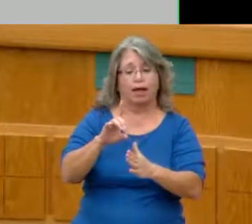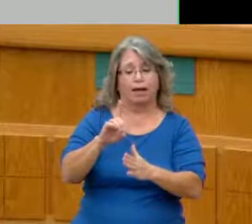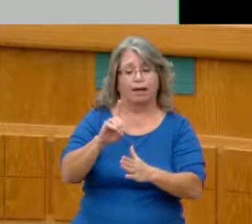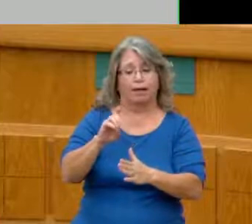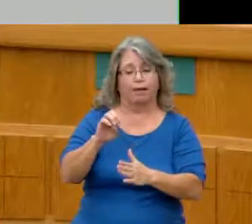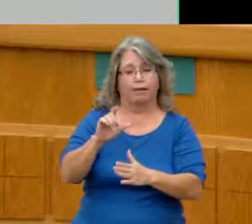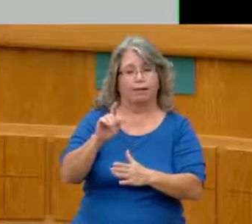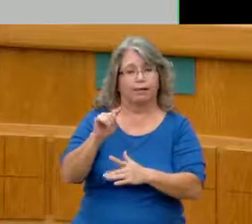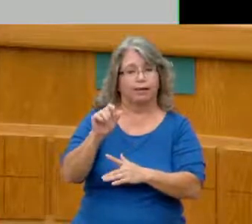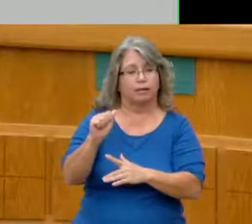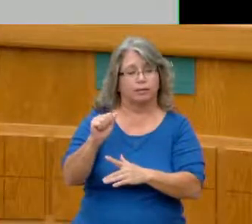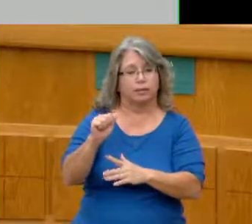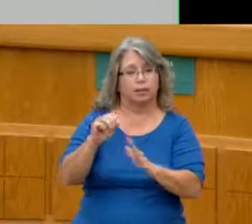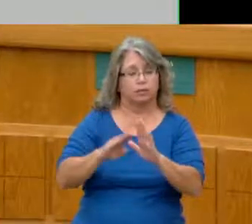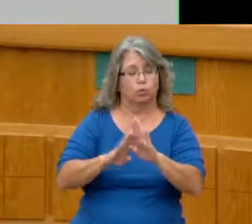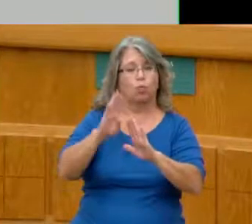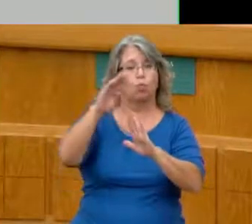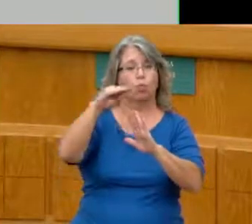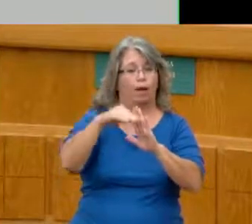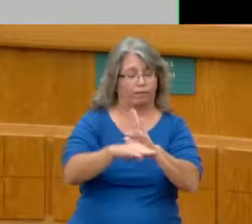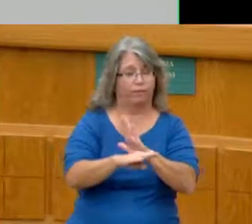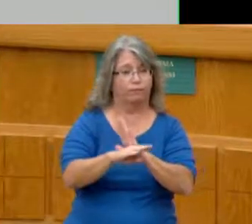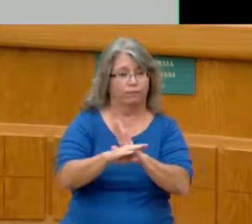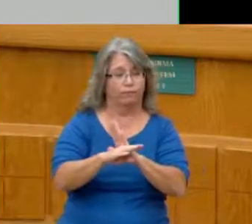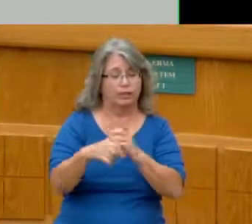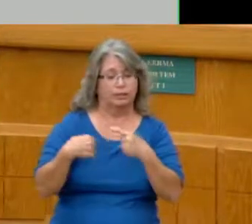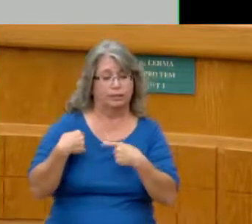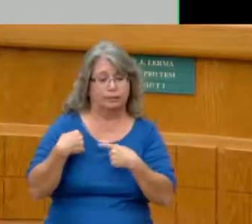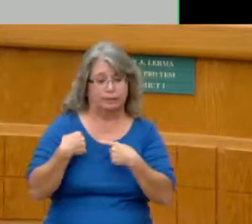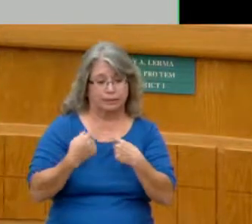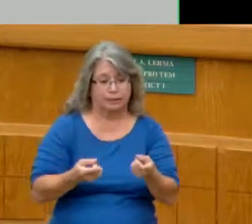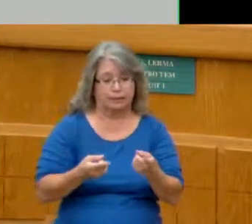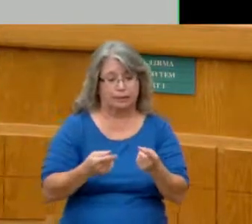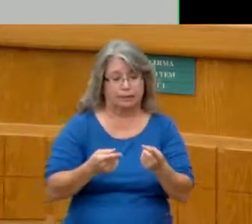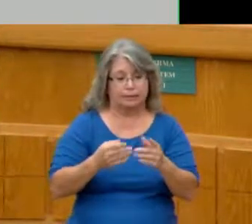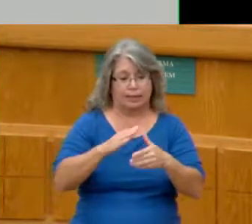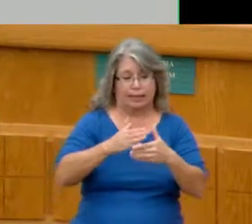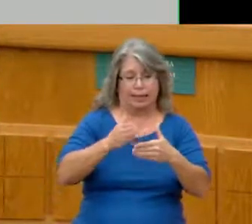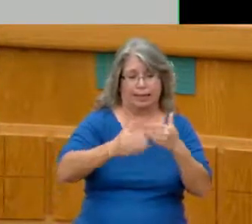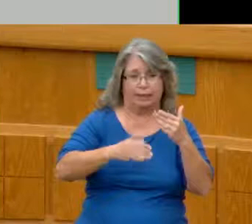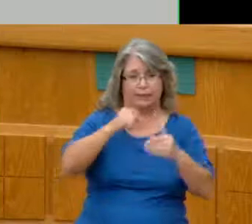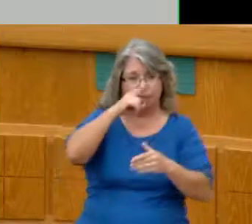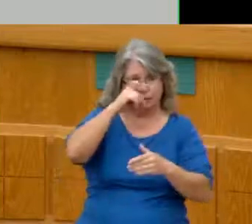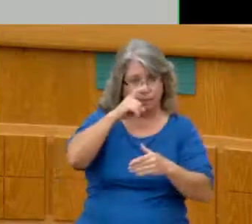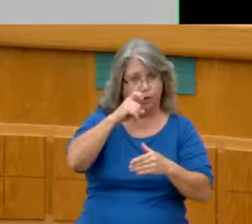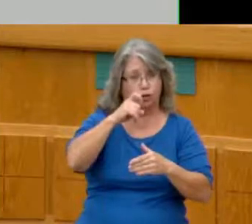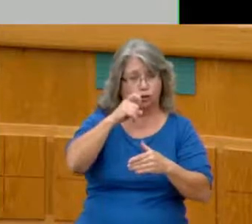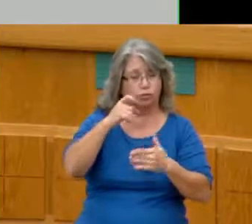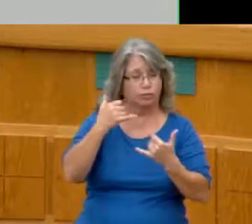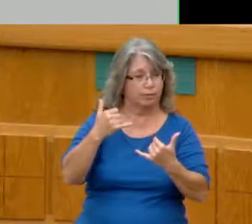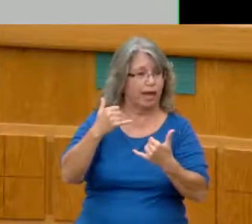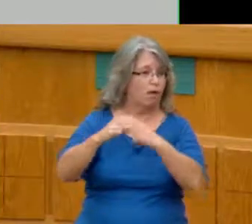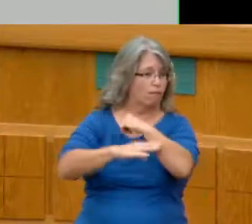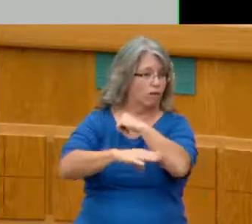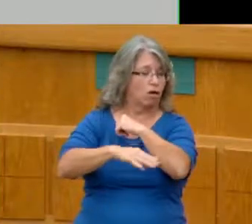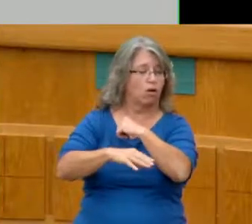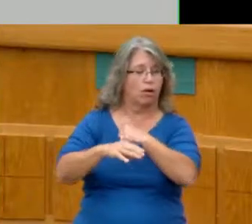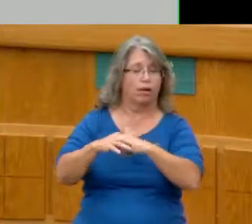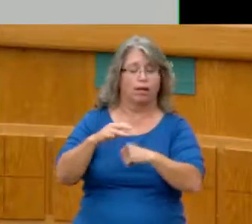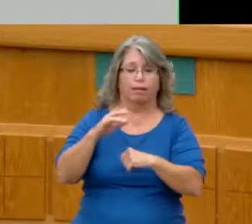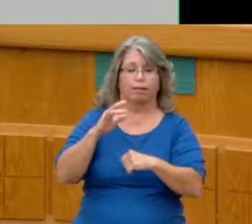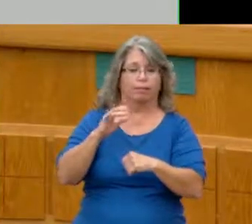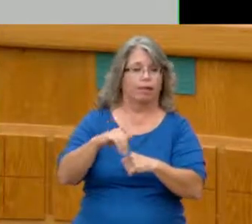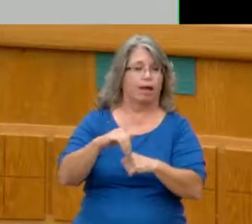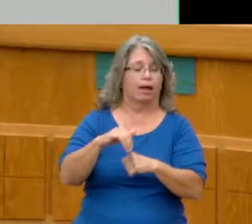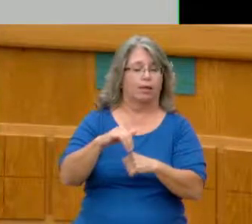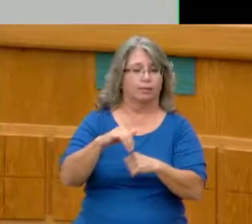that we've been in throughout the tail end of the summer and going into the fall, is almost completely a phenomenon that's associated